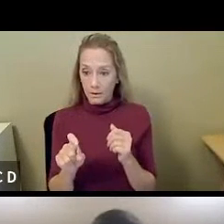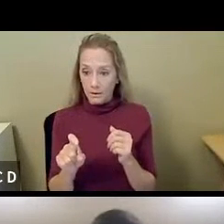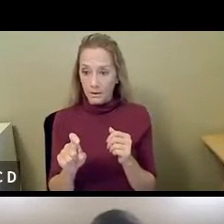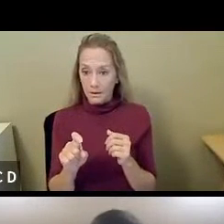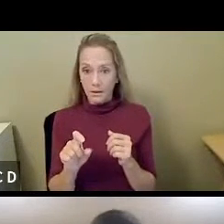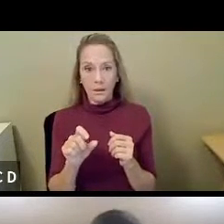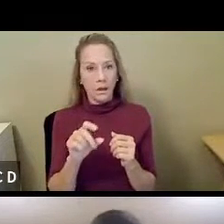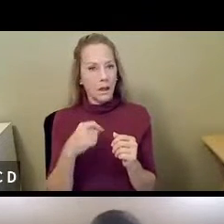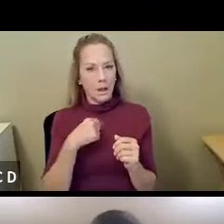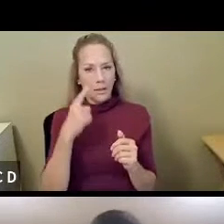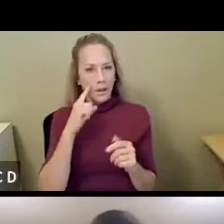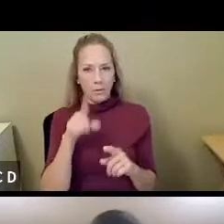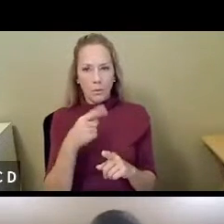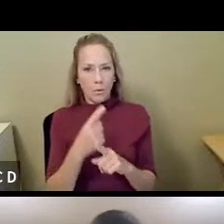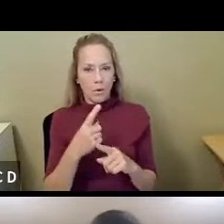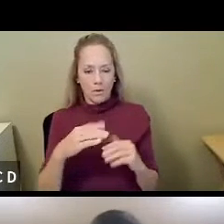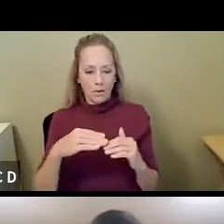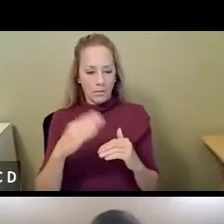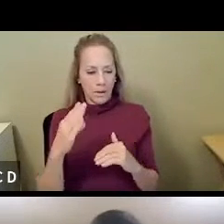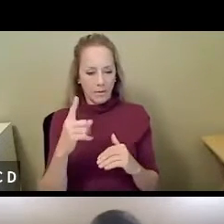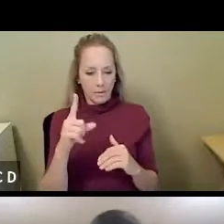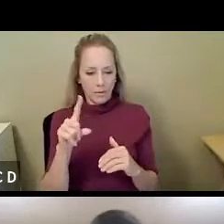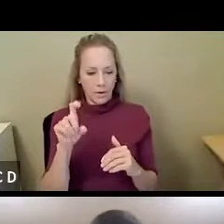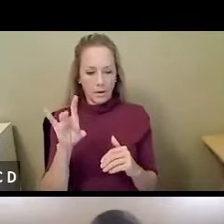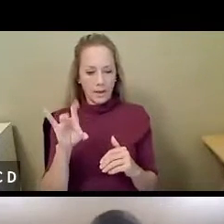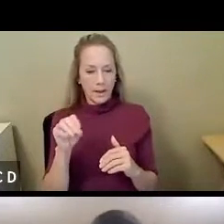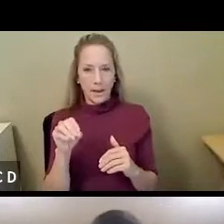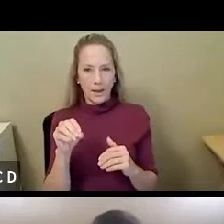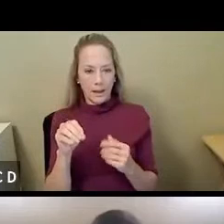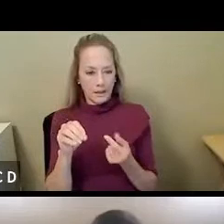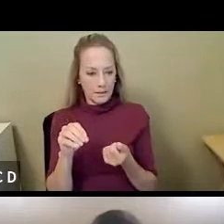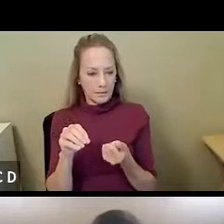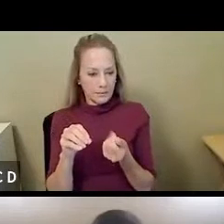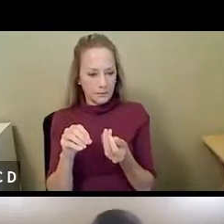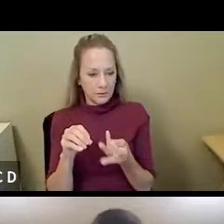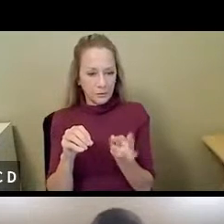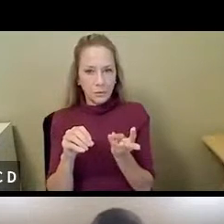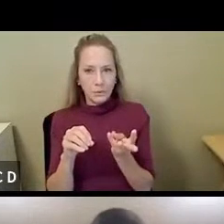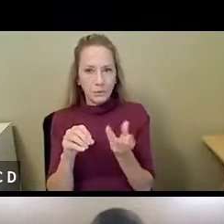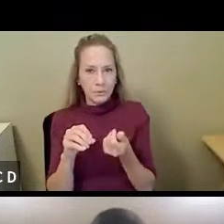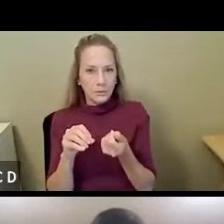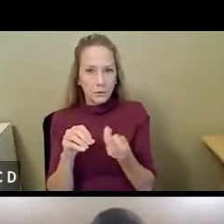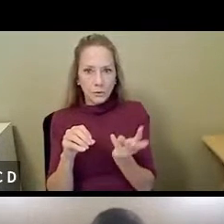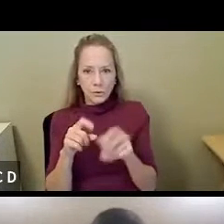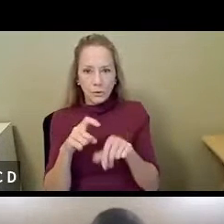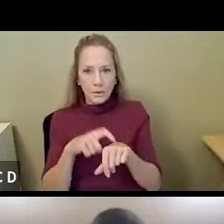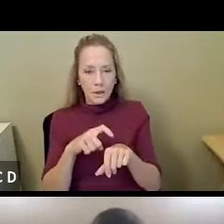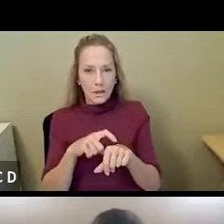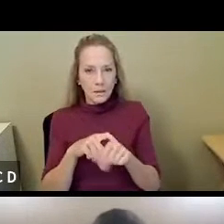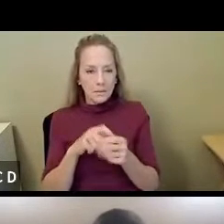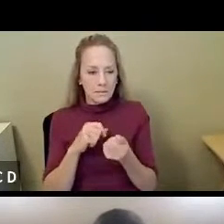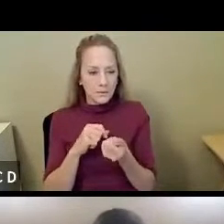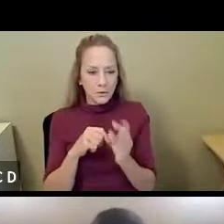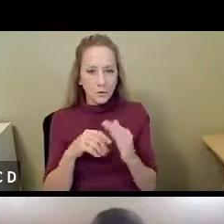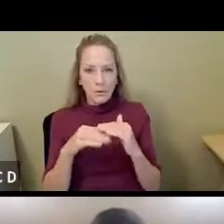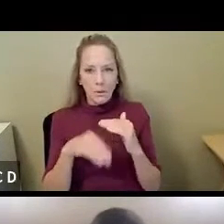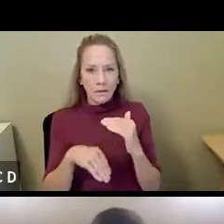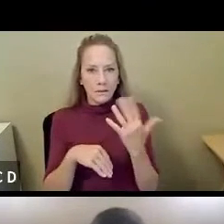only gone above 180 cases a day a handful of times.